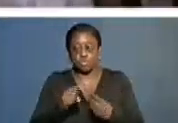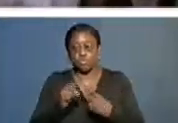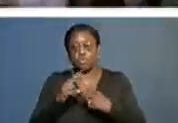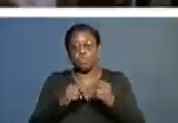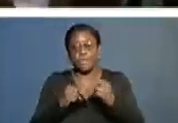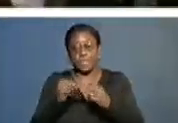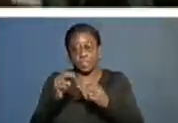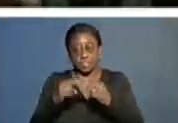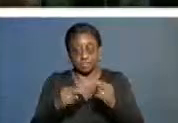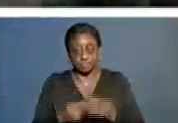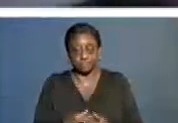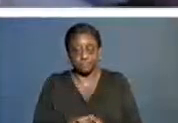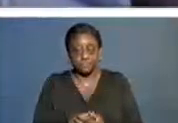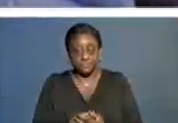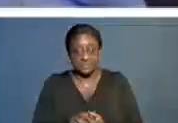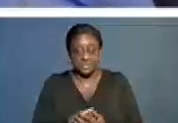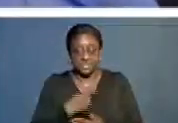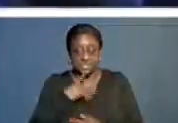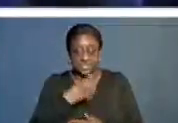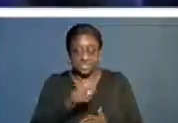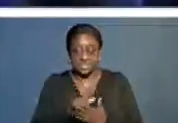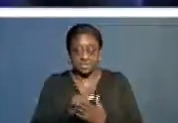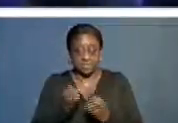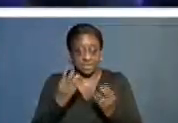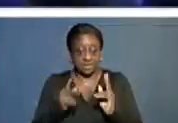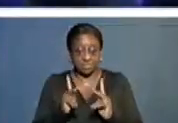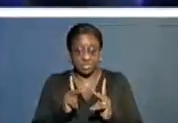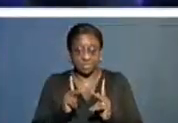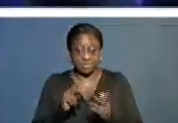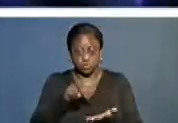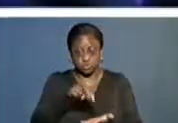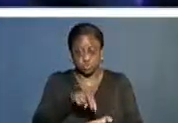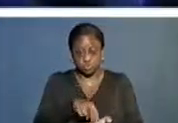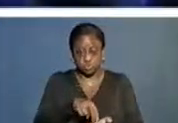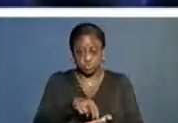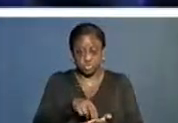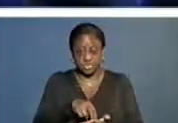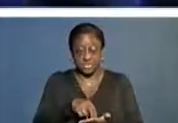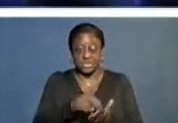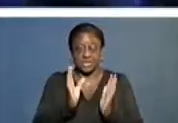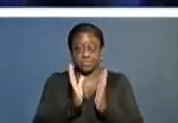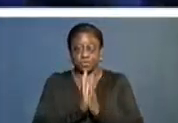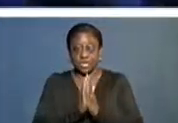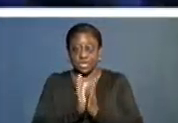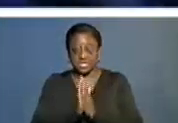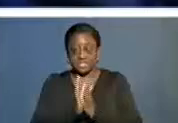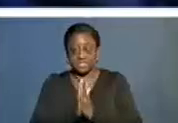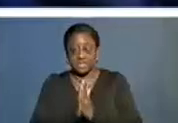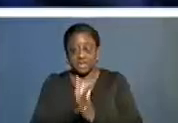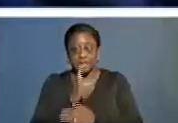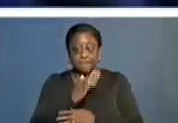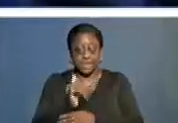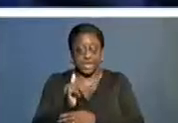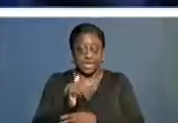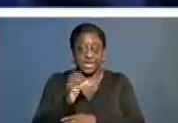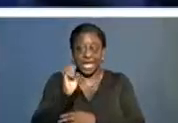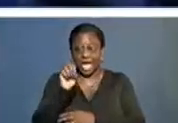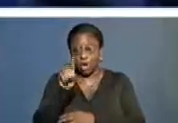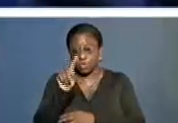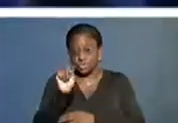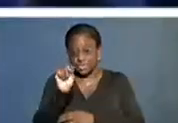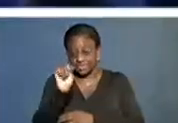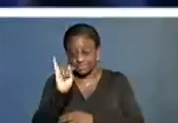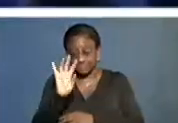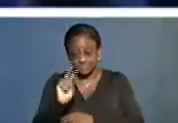Many supporters danced and gave God praise in Bahama's Grand Ballroom to music performed by Pastor Simeon Ouden,